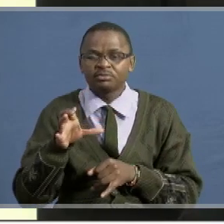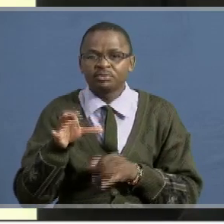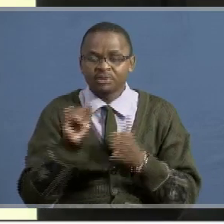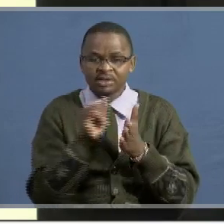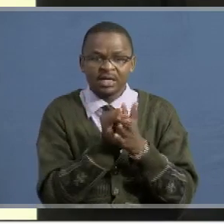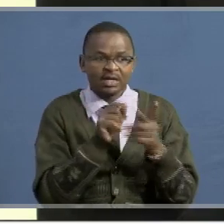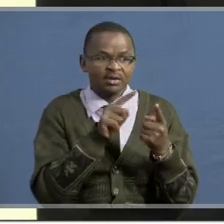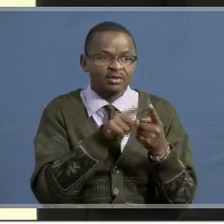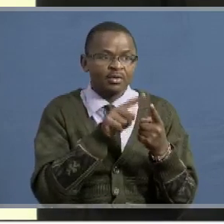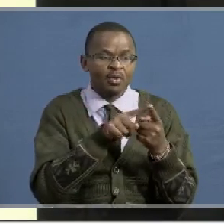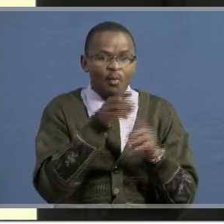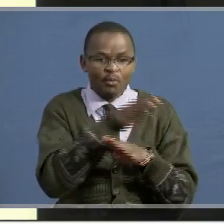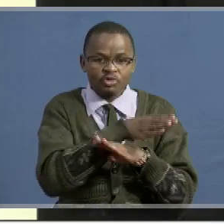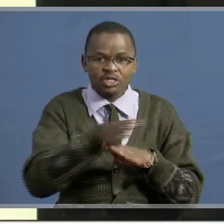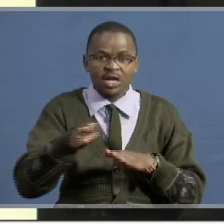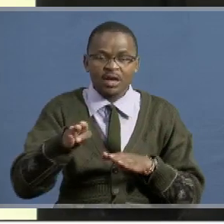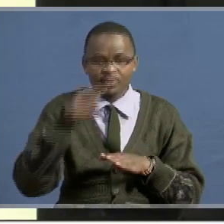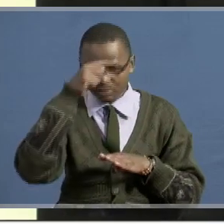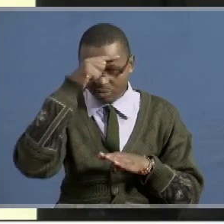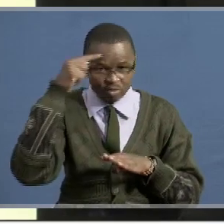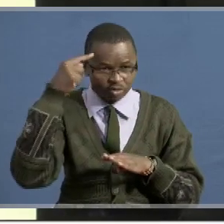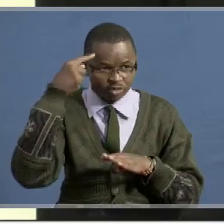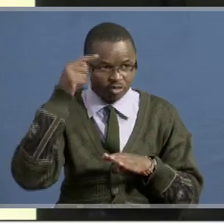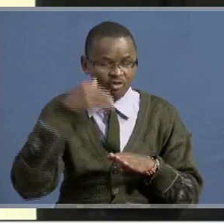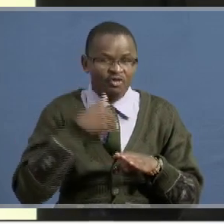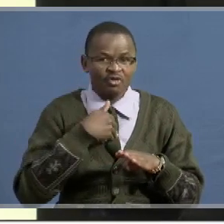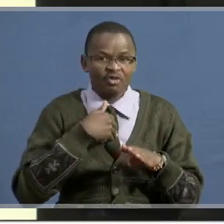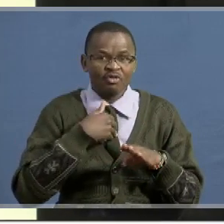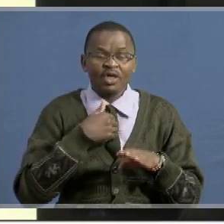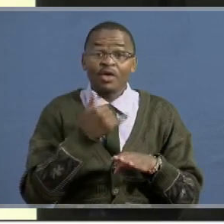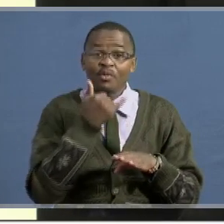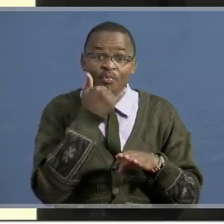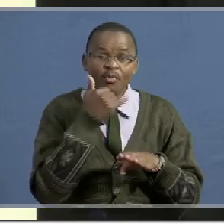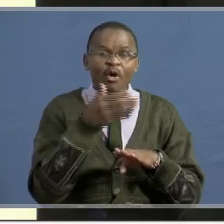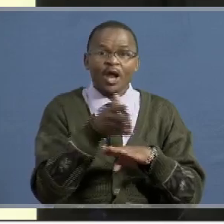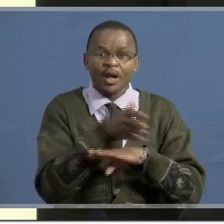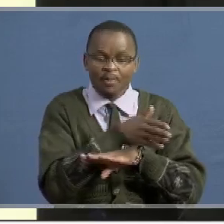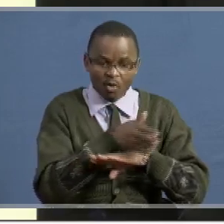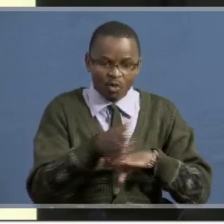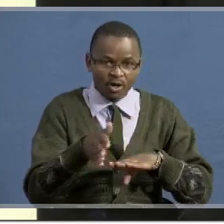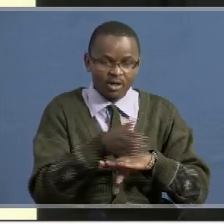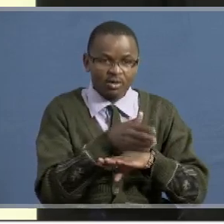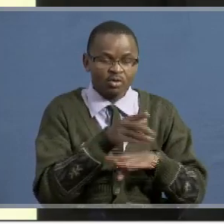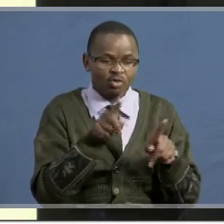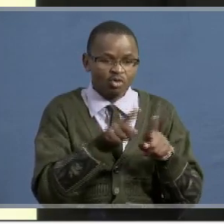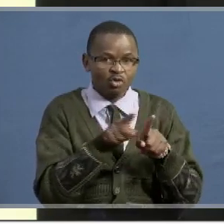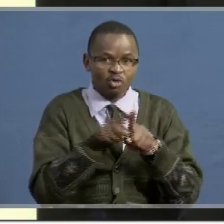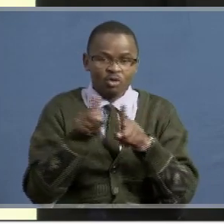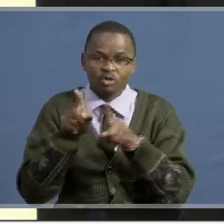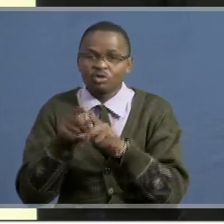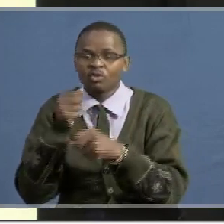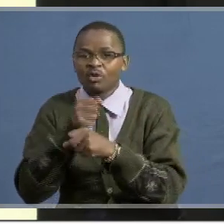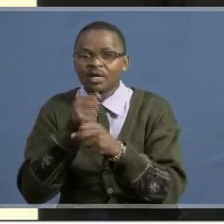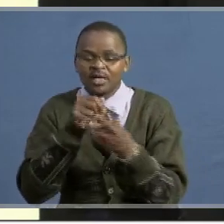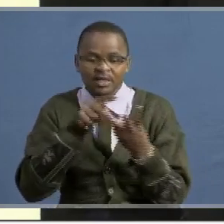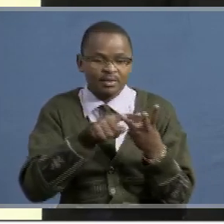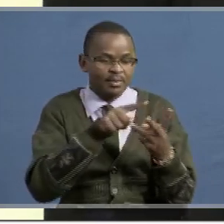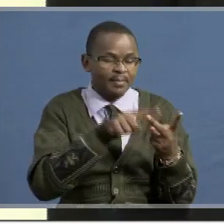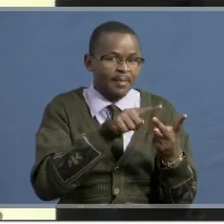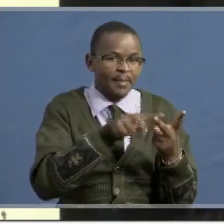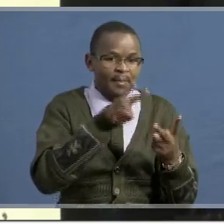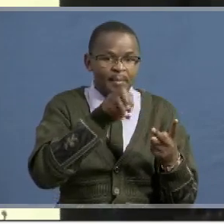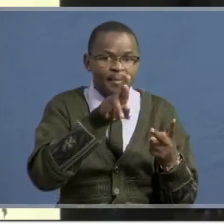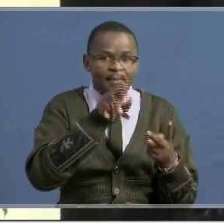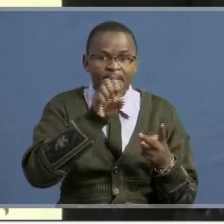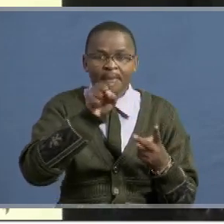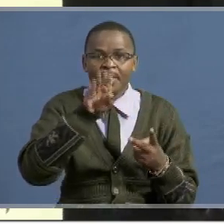is Busia, because of the poorest part of Uganda, Kenya. And we're also working in Marsabit